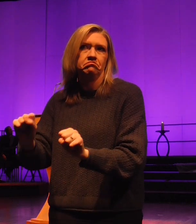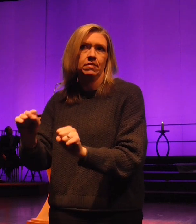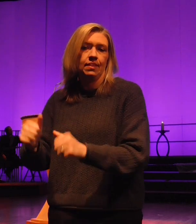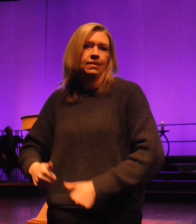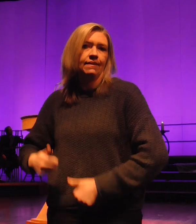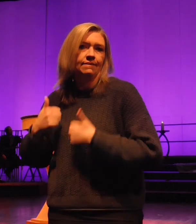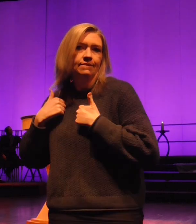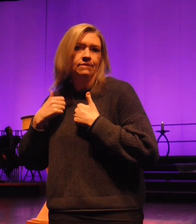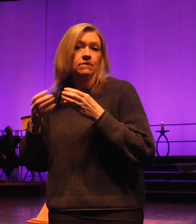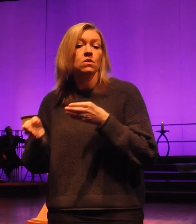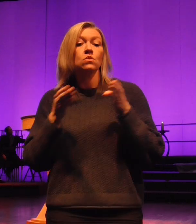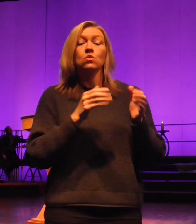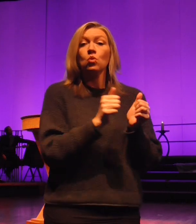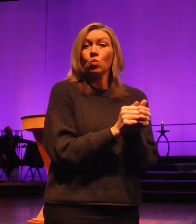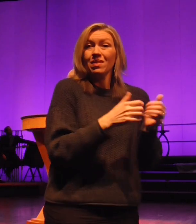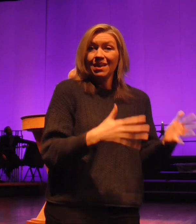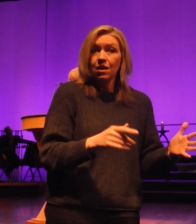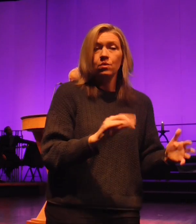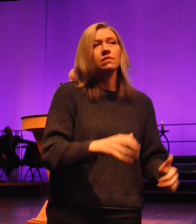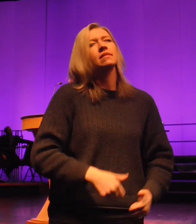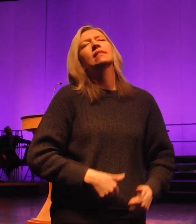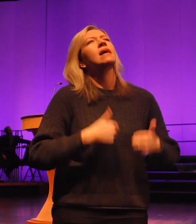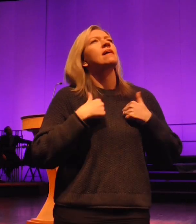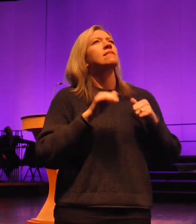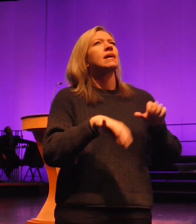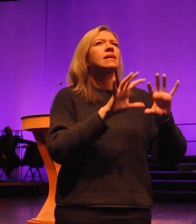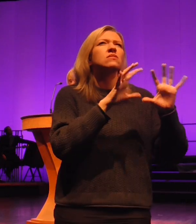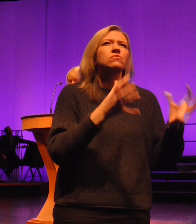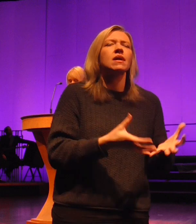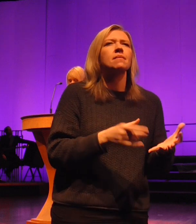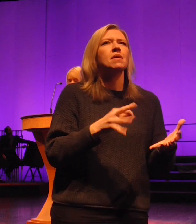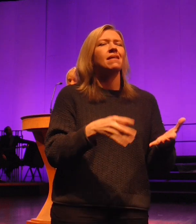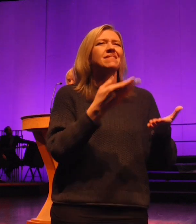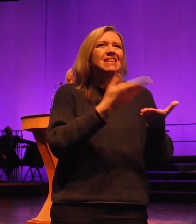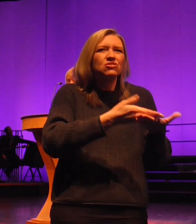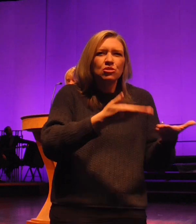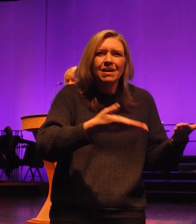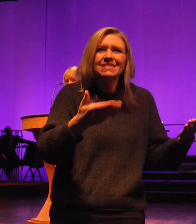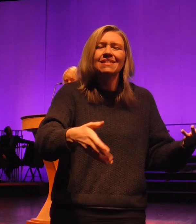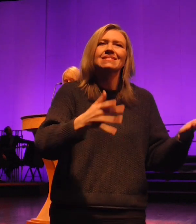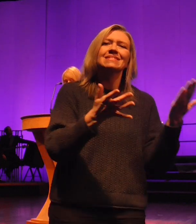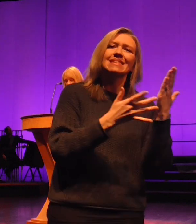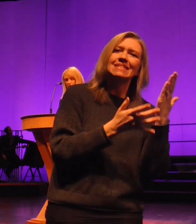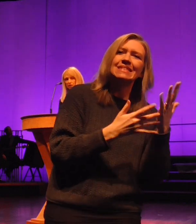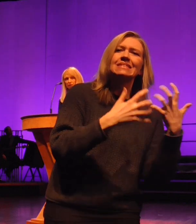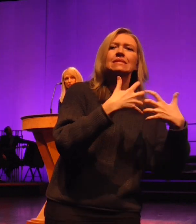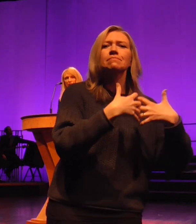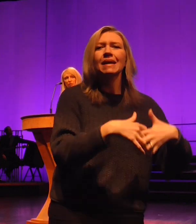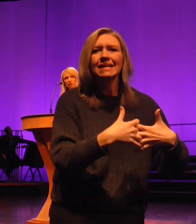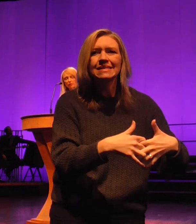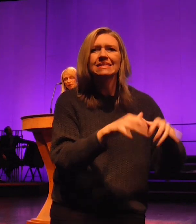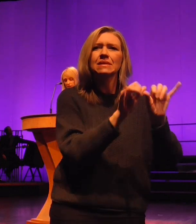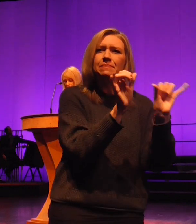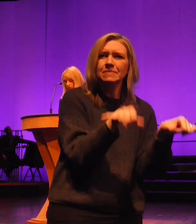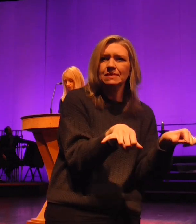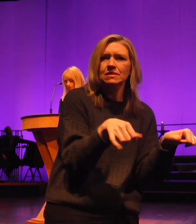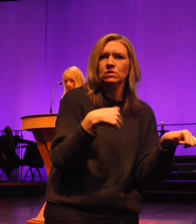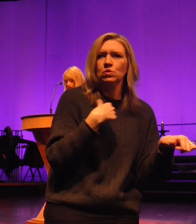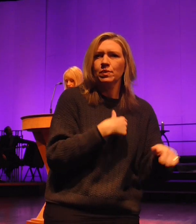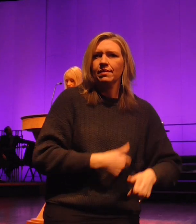The without of our lives is that realm of instrumentalities, techniques, mechanisms by which we